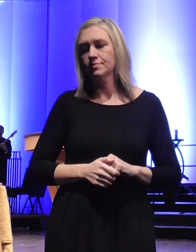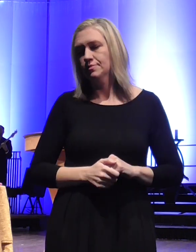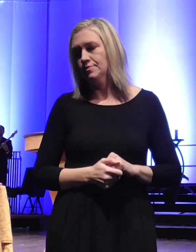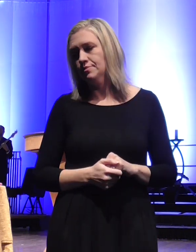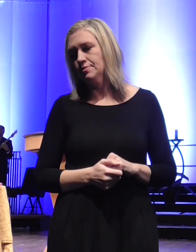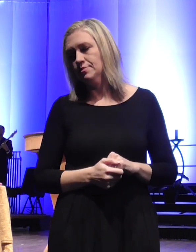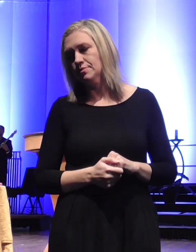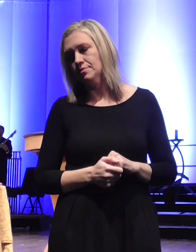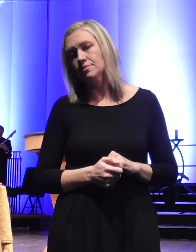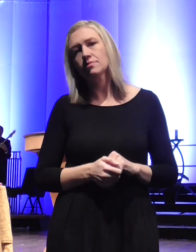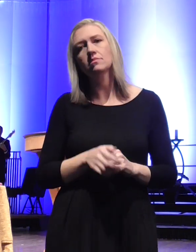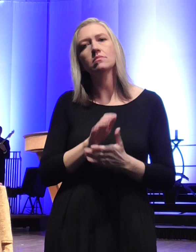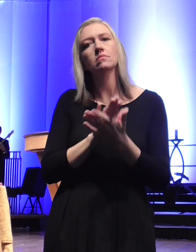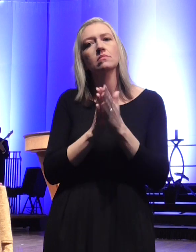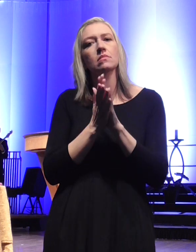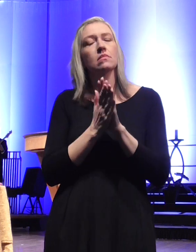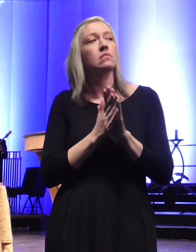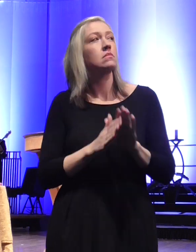Baruch hu.